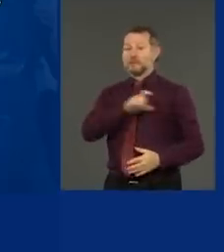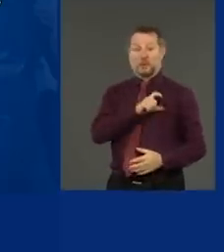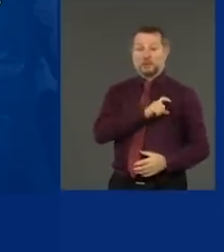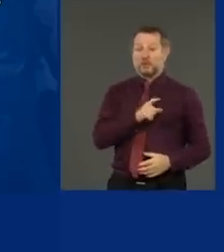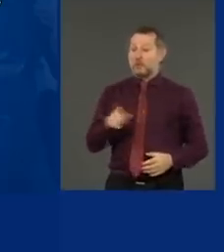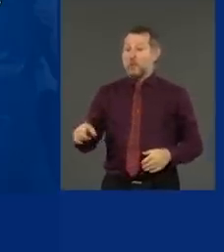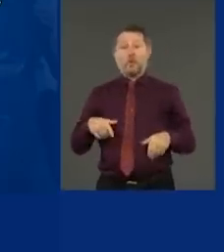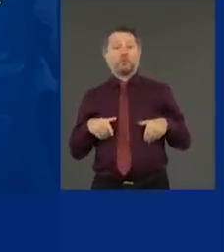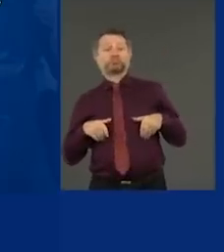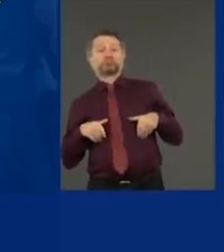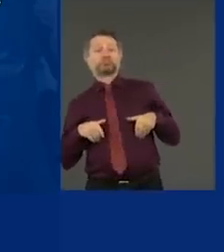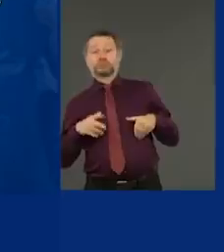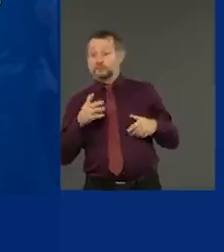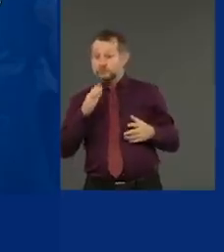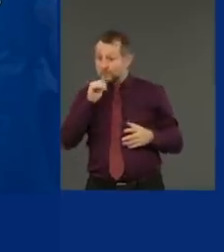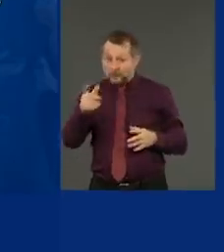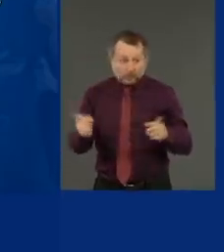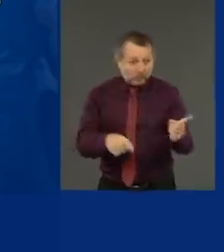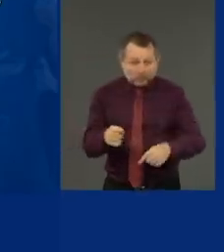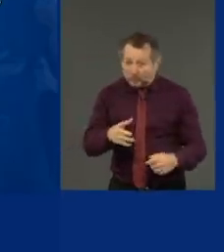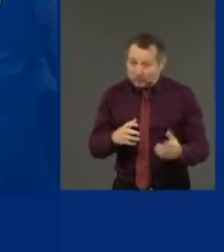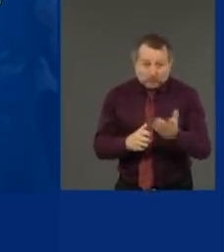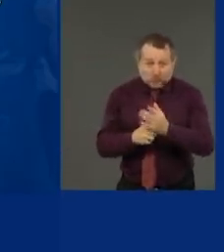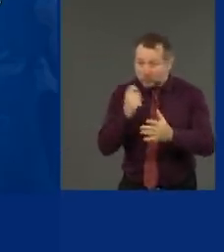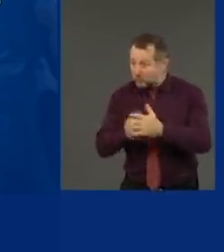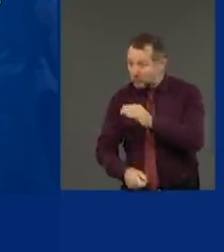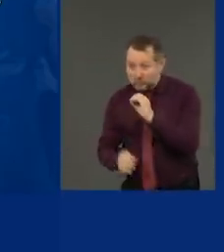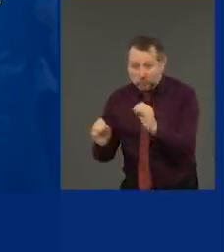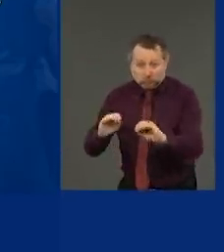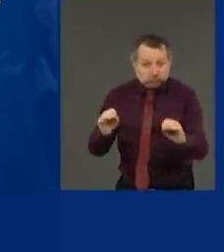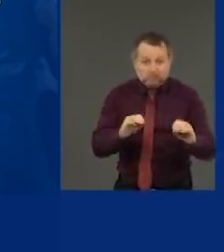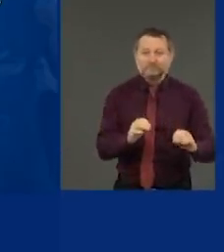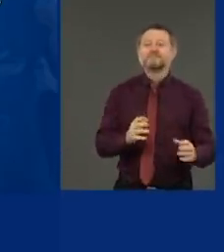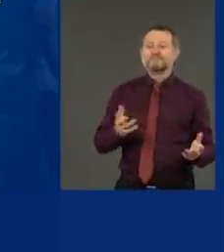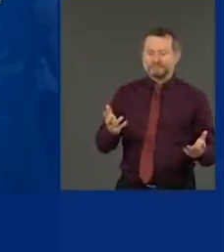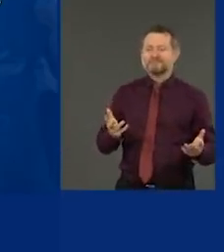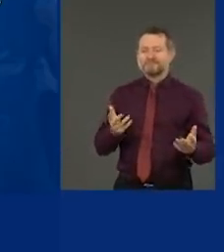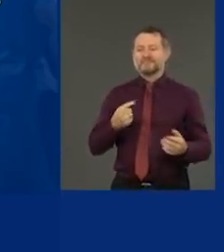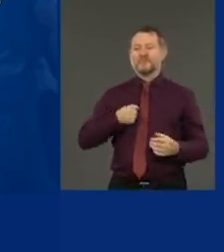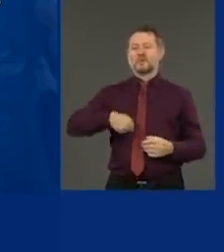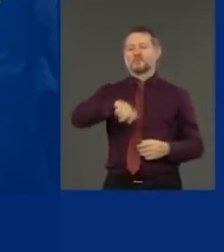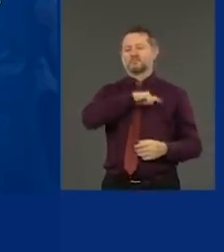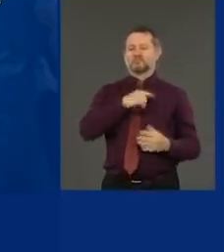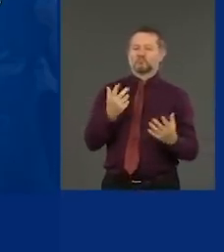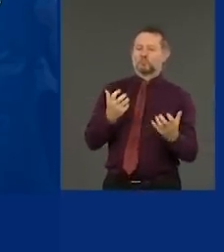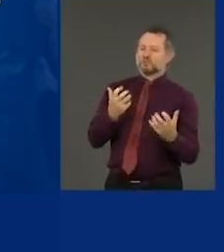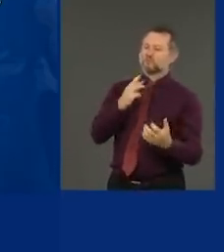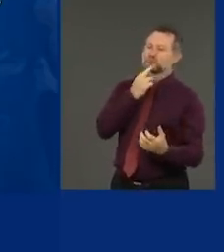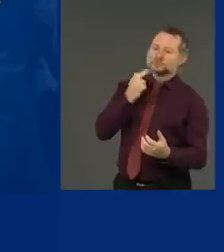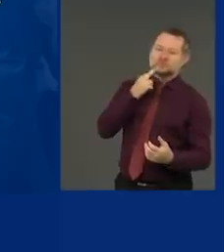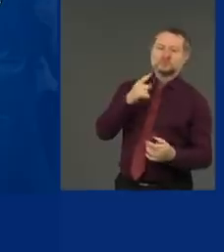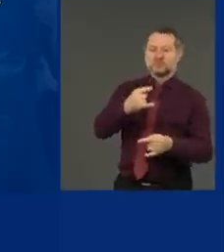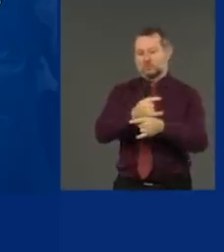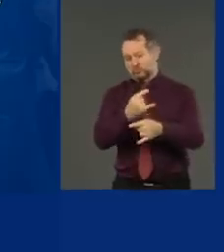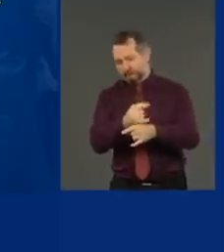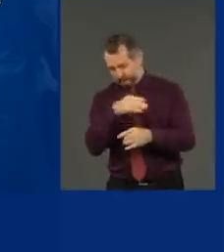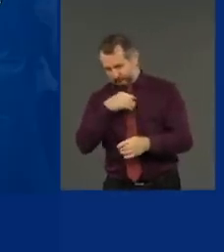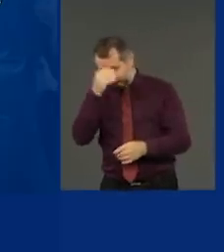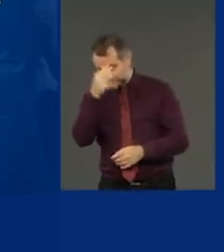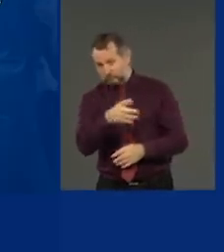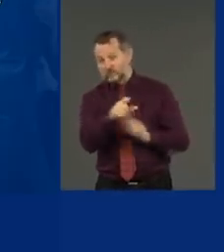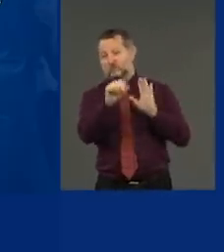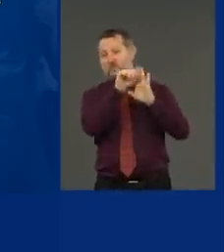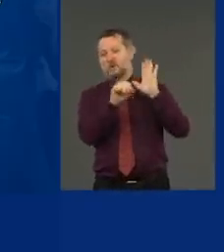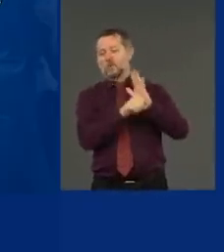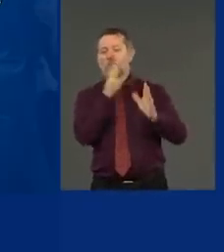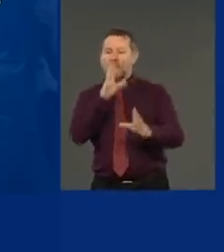to enforce compliance to the extent they should, I want the establishments to know that the state is going to do it, and the state